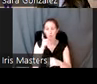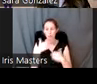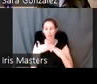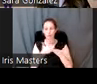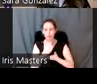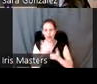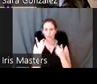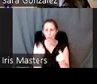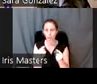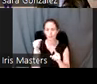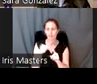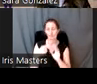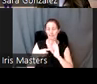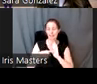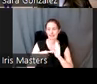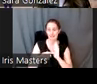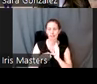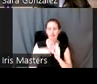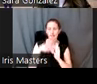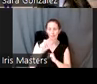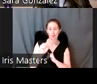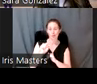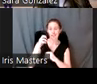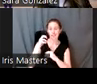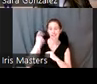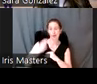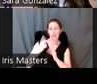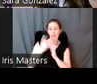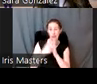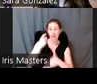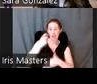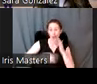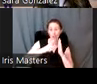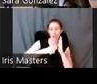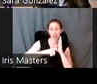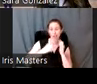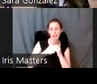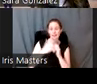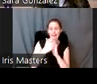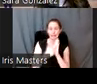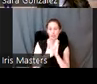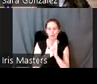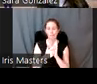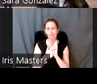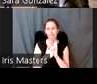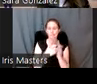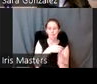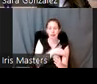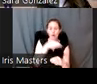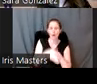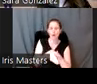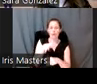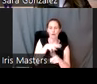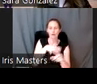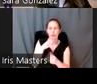and who has the right to do so. For example, U.S. heritage laws charge archaeologists with legal stewardship over the archaeological